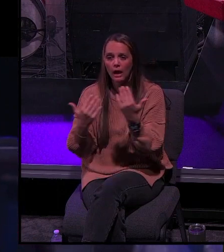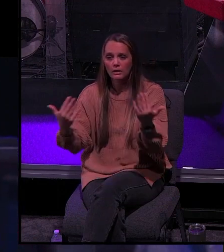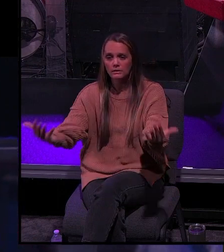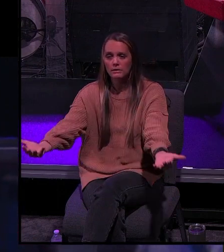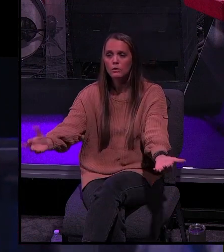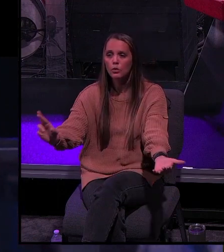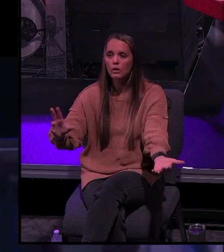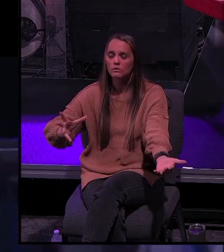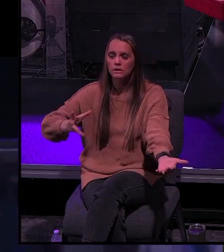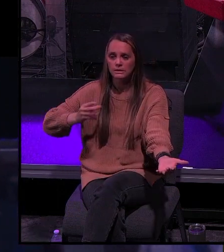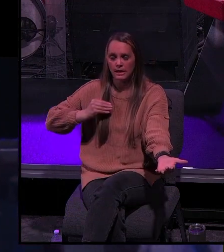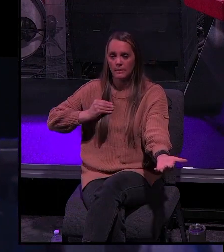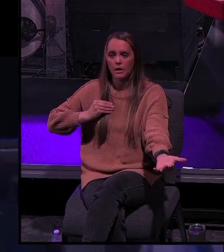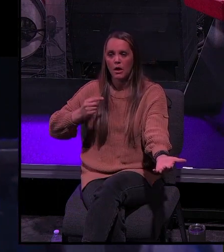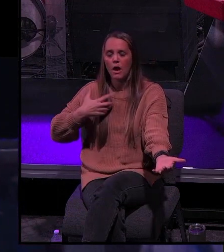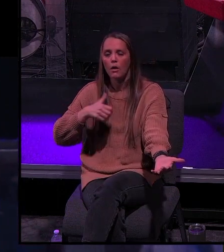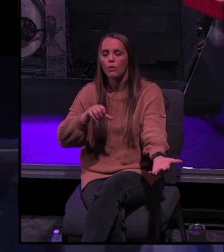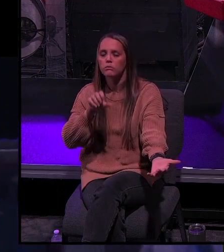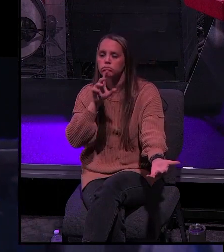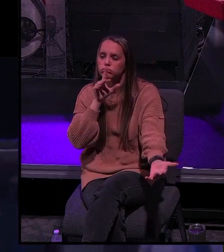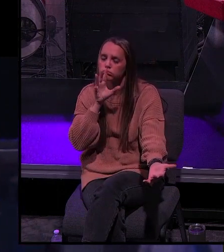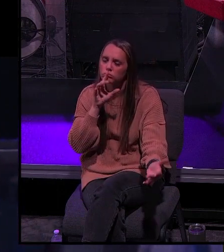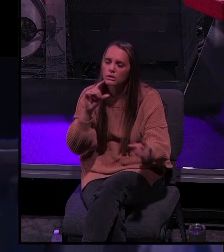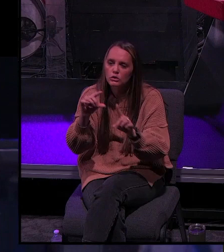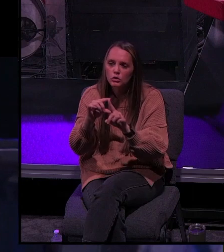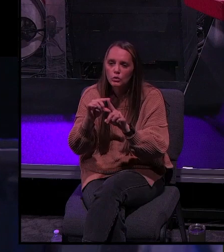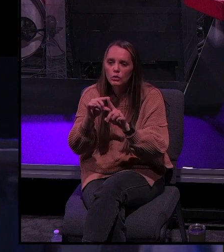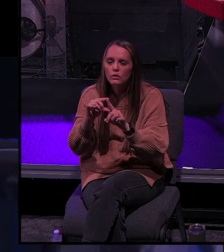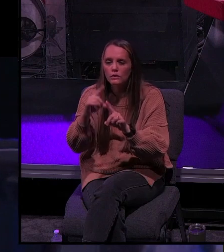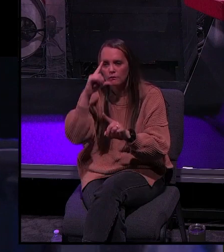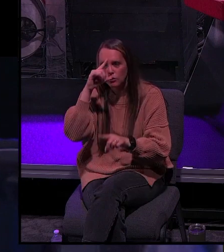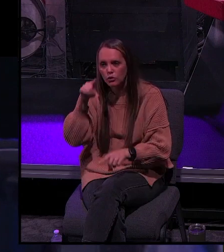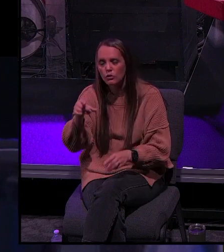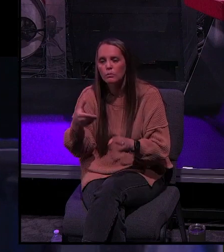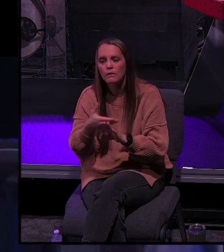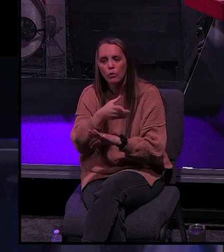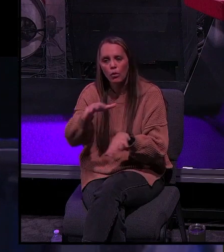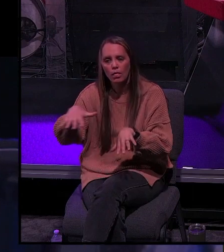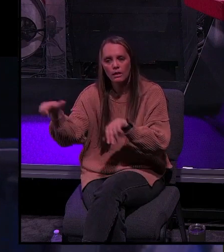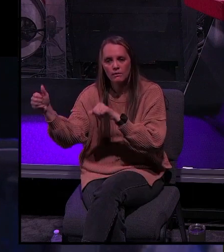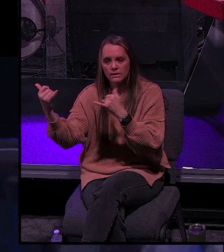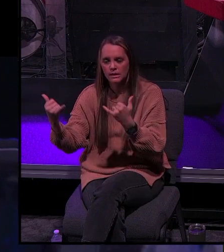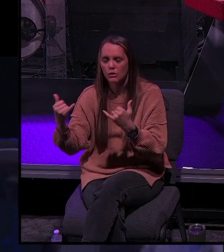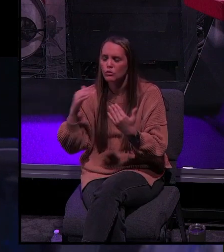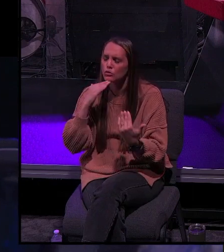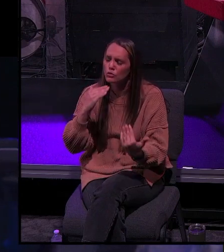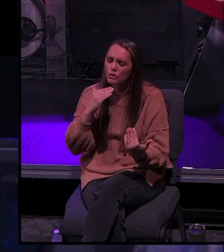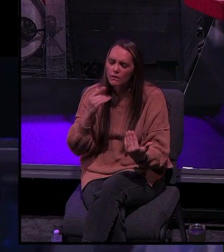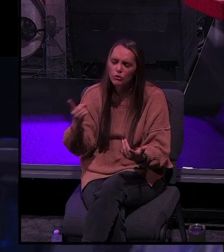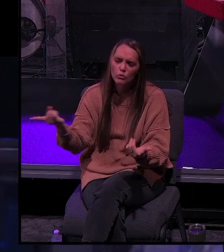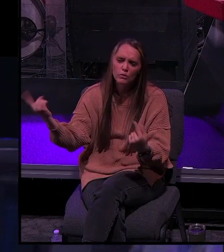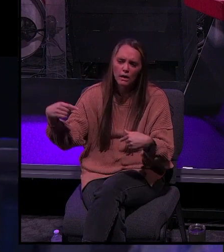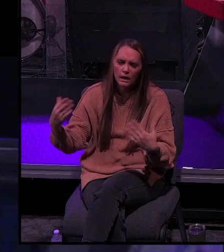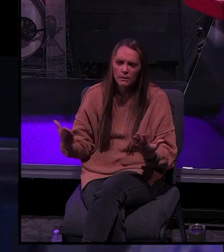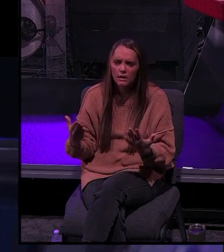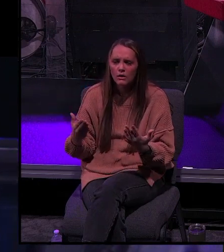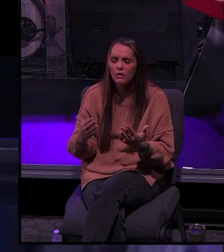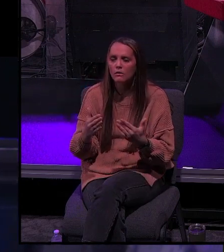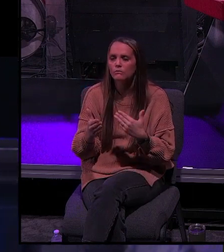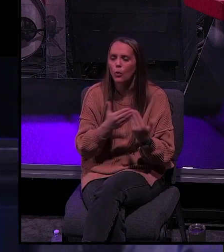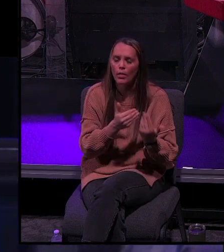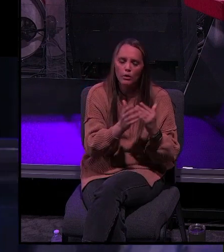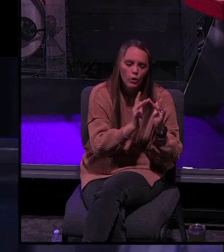reception, love to speak these words over you as you go today. I'm so grateful you were here with us, whether online or in the